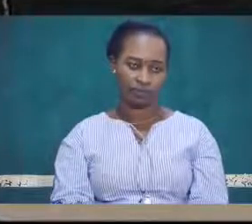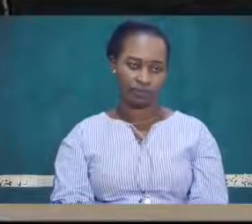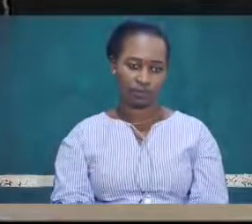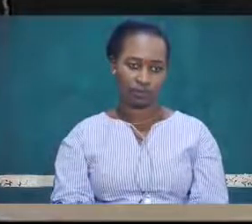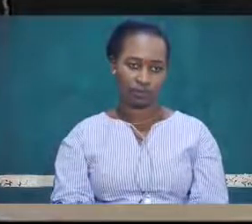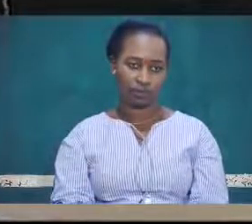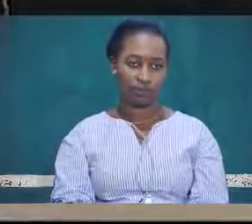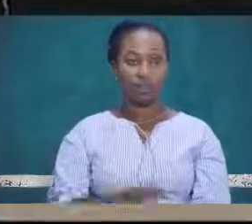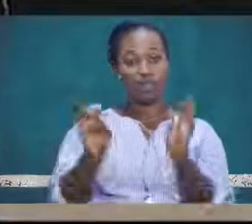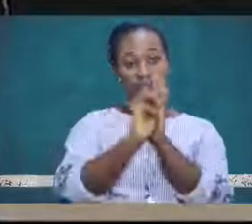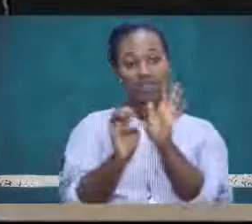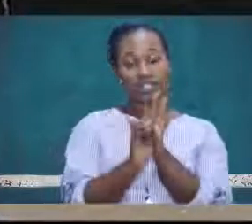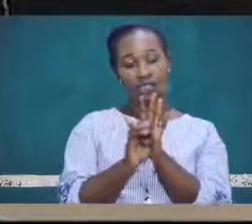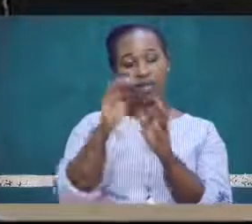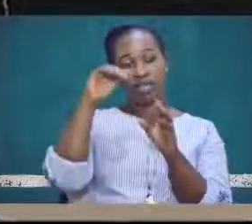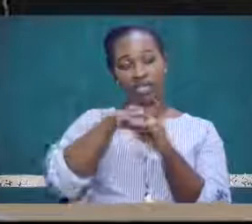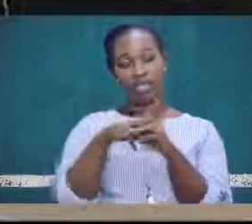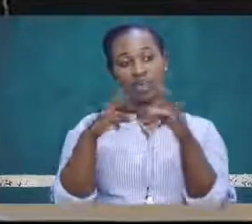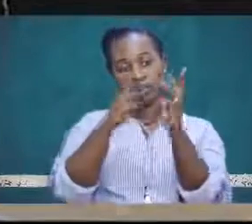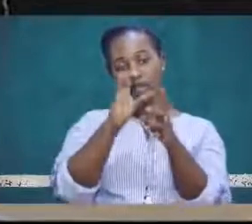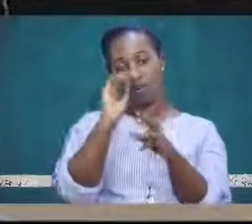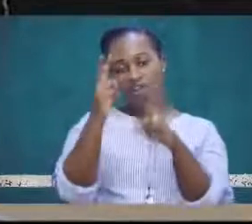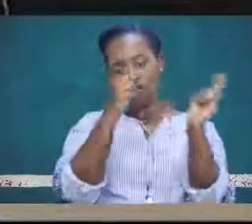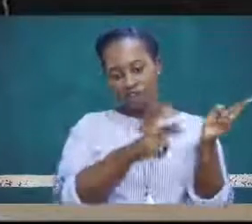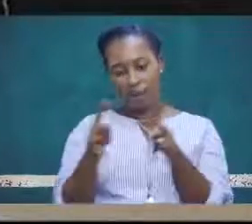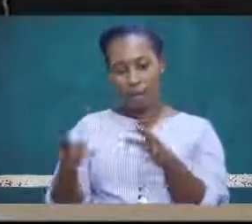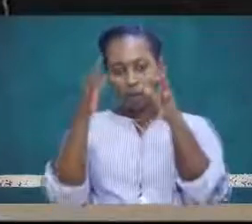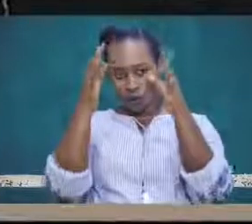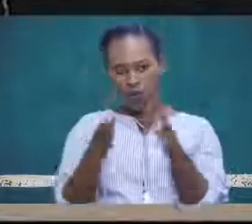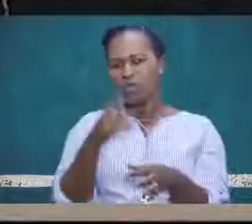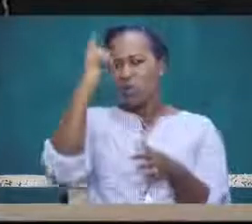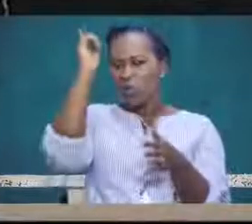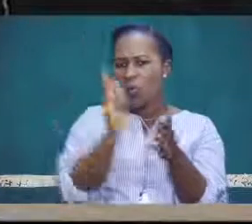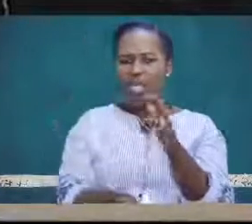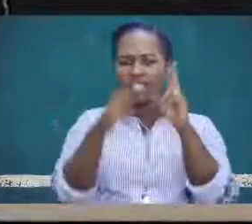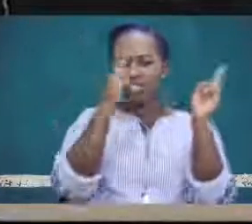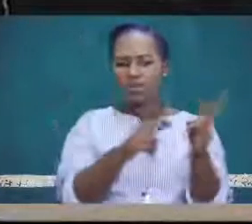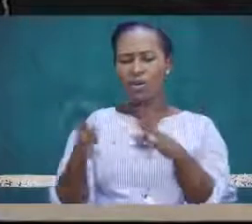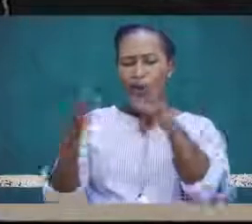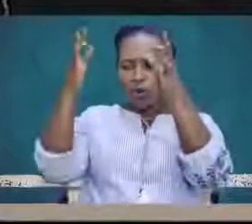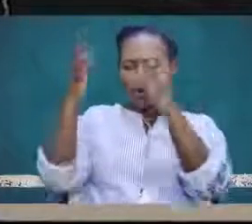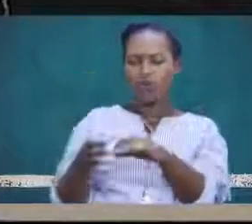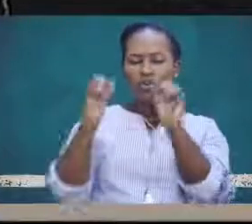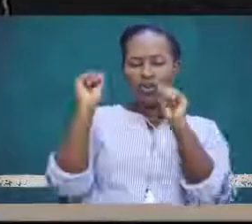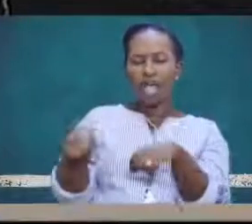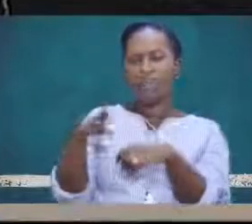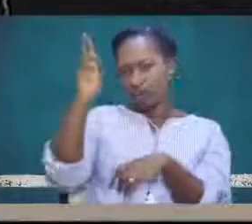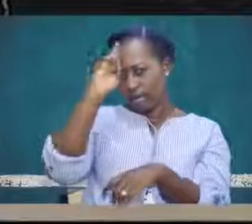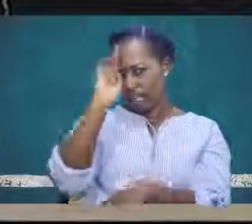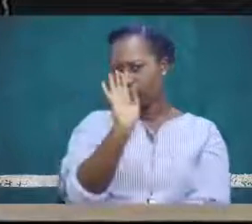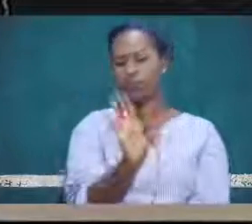demanded. So, for example, in the case of a normal good, what is a normal good? Can you remind me, please? A normal good?